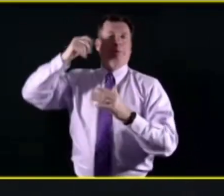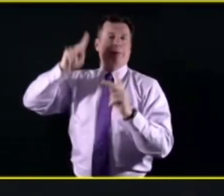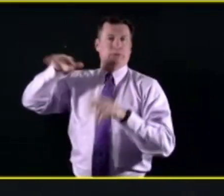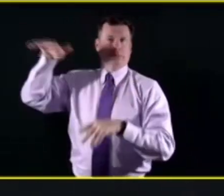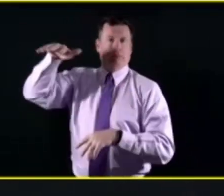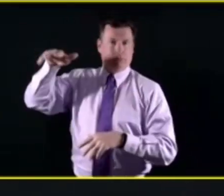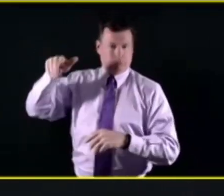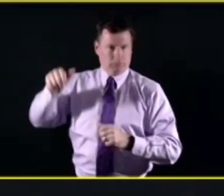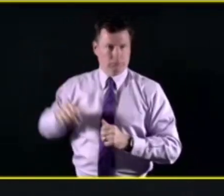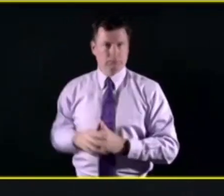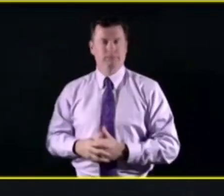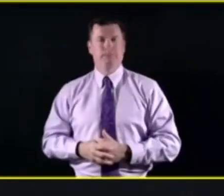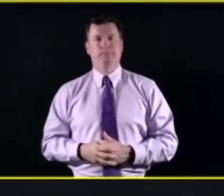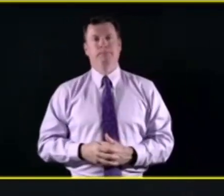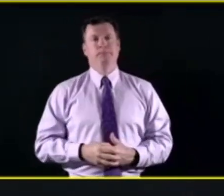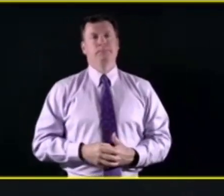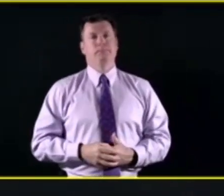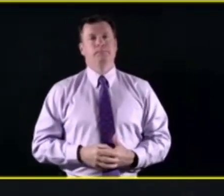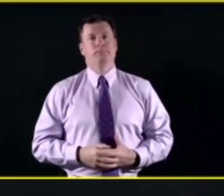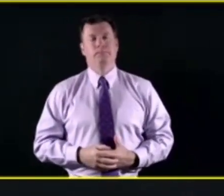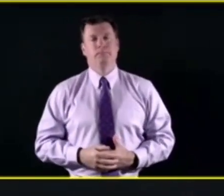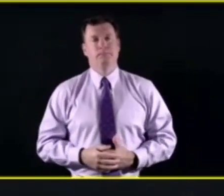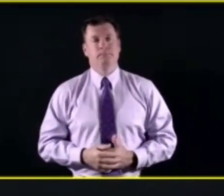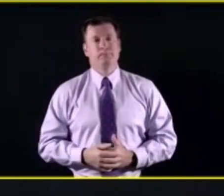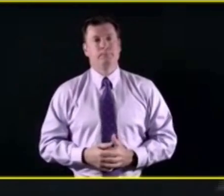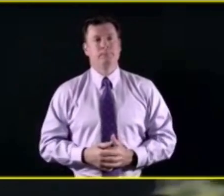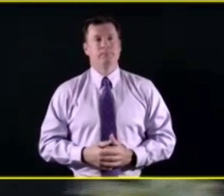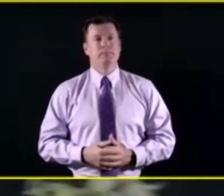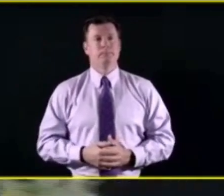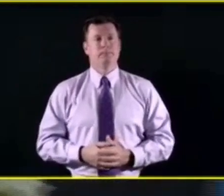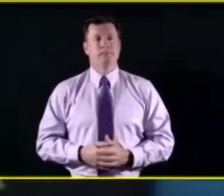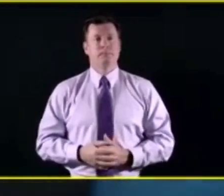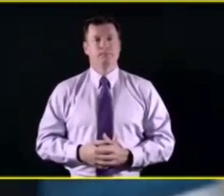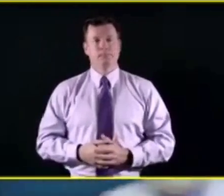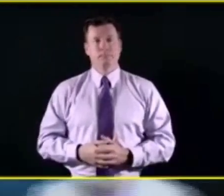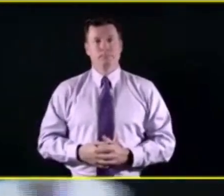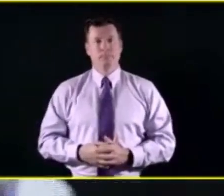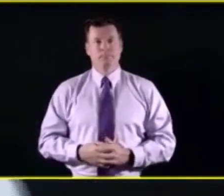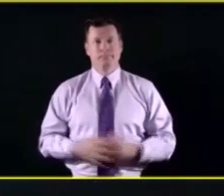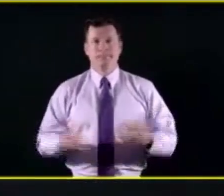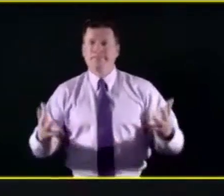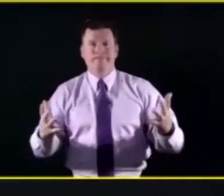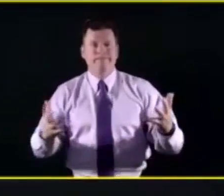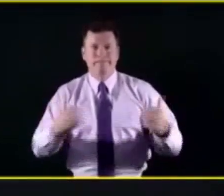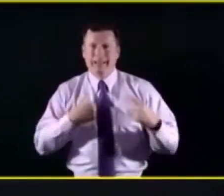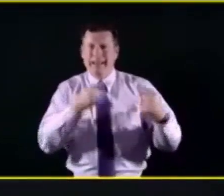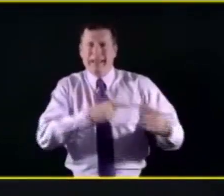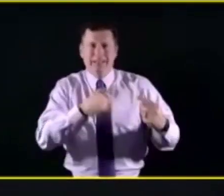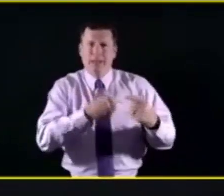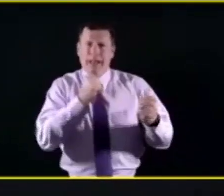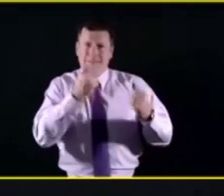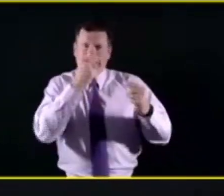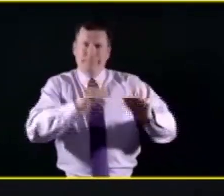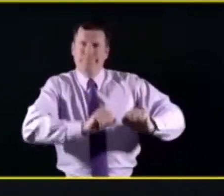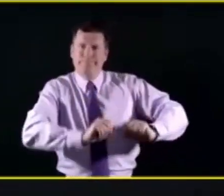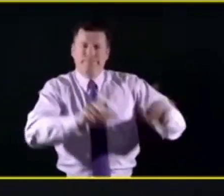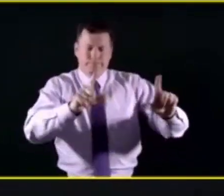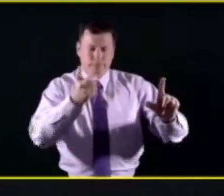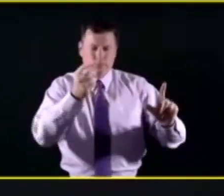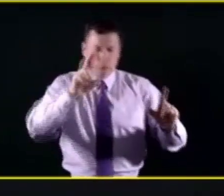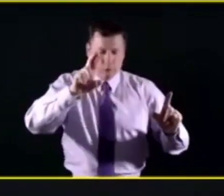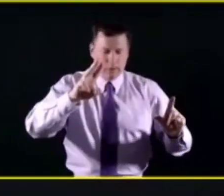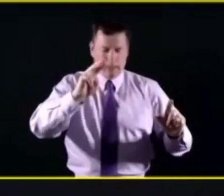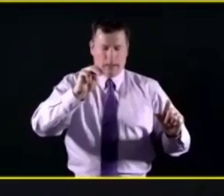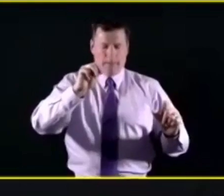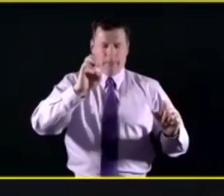having trouble seeing you, but I hope we can hear you. Would you like to say anything before we get started with questions? Sure. First of all, I want to congratulate